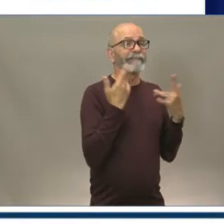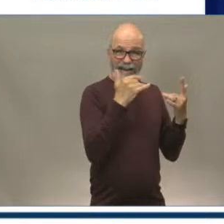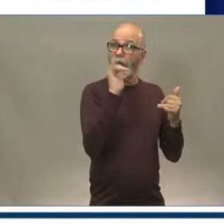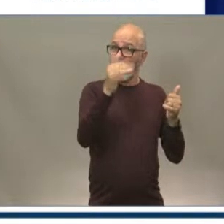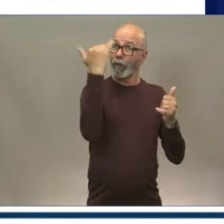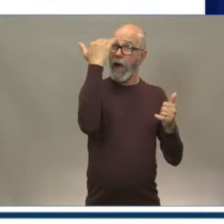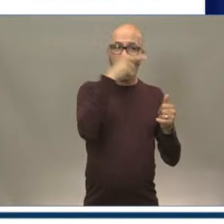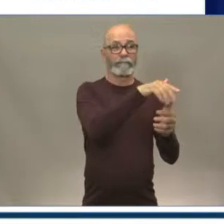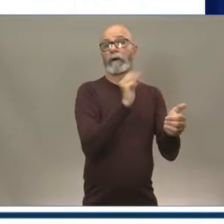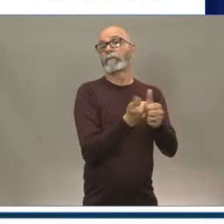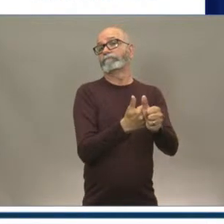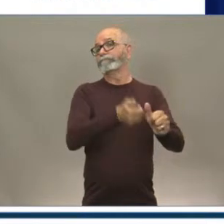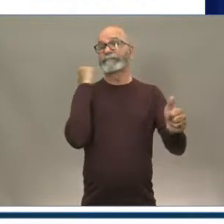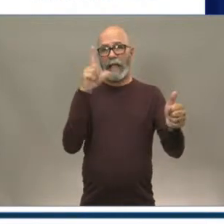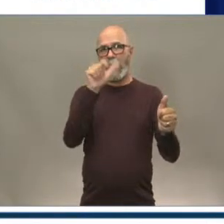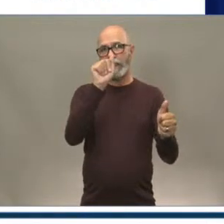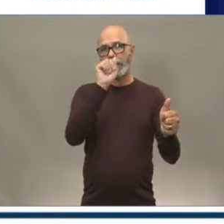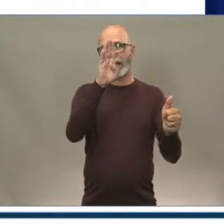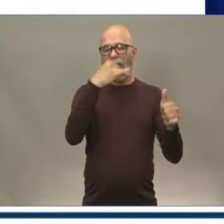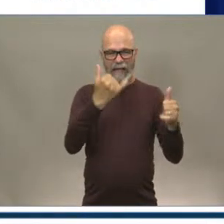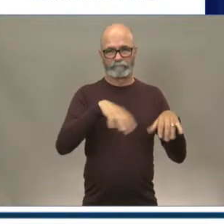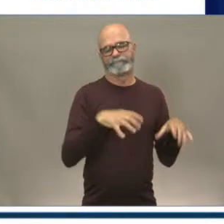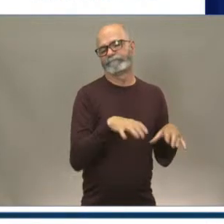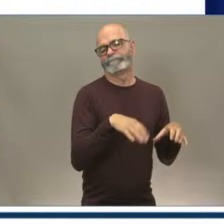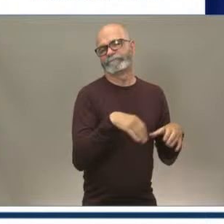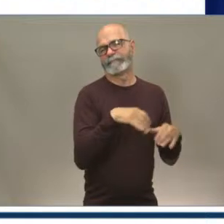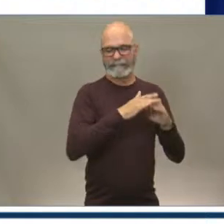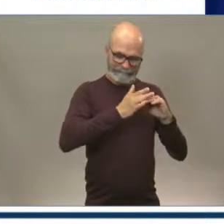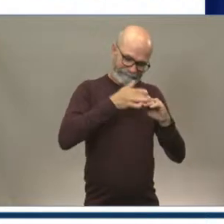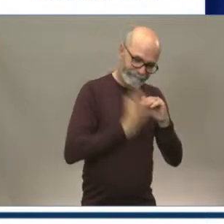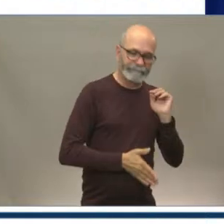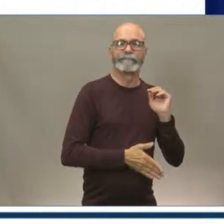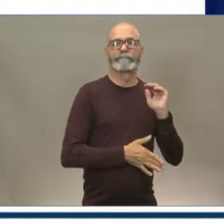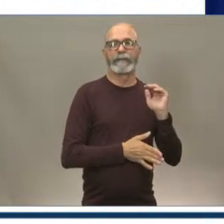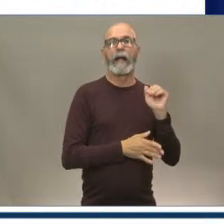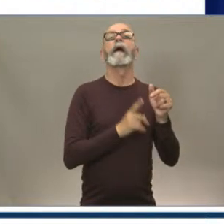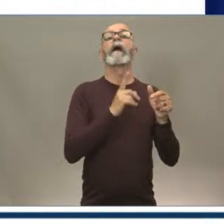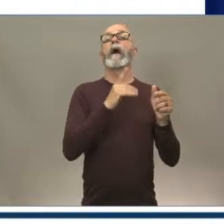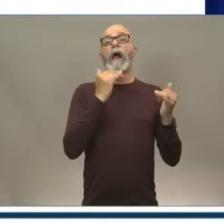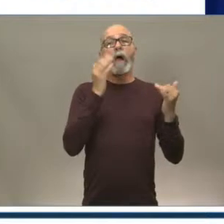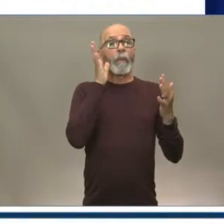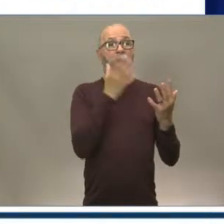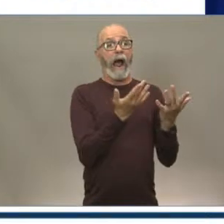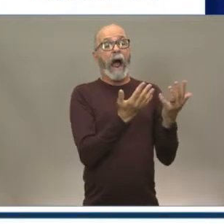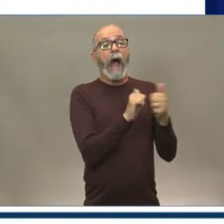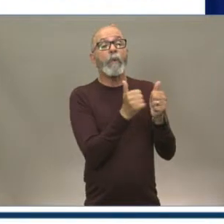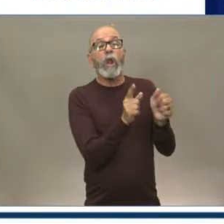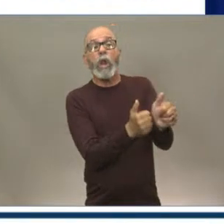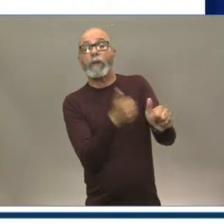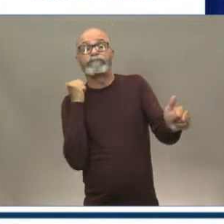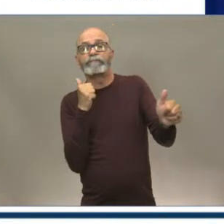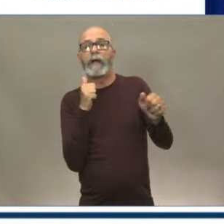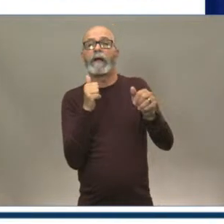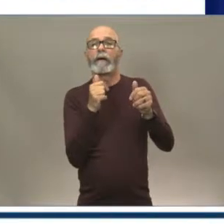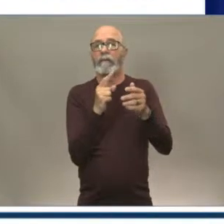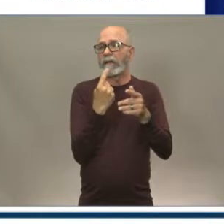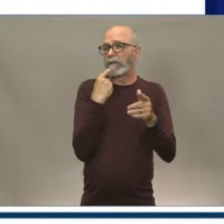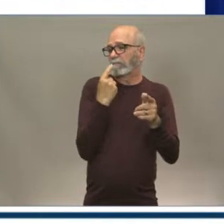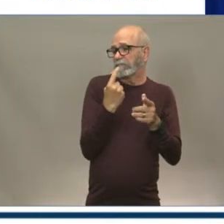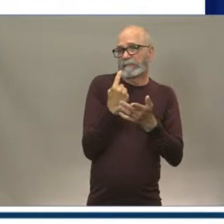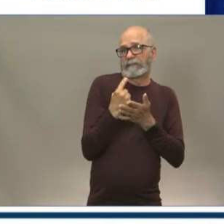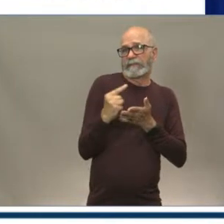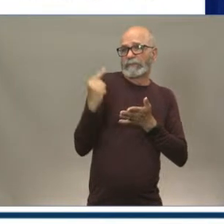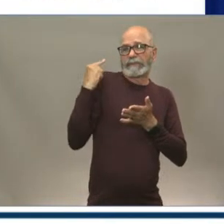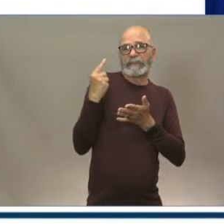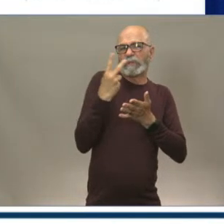results out to people right away. The backlog is a result of a surge of cases a week ago before we put restrictions in